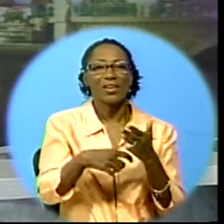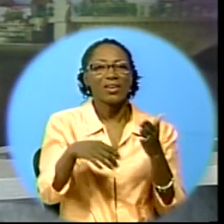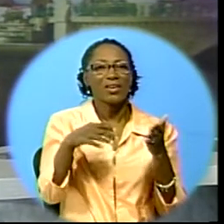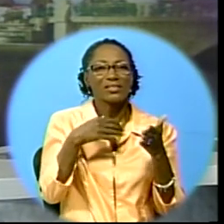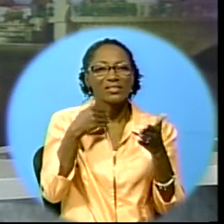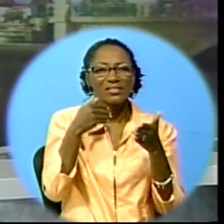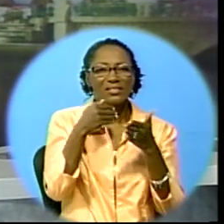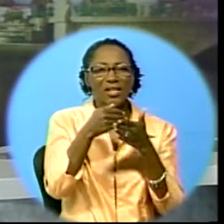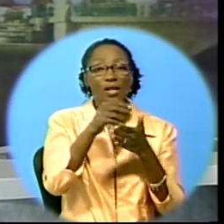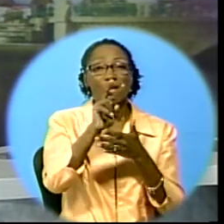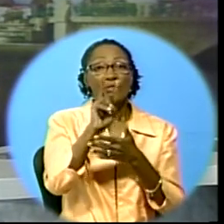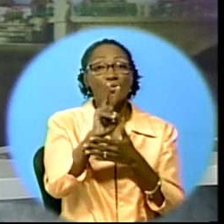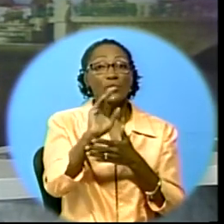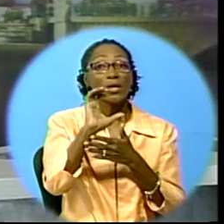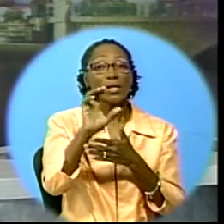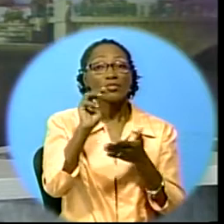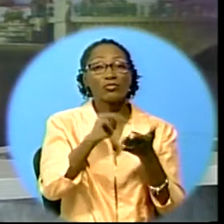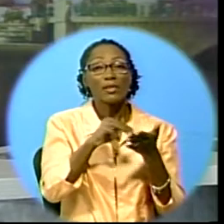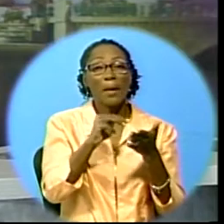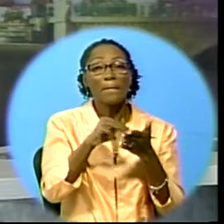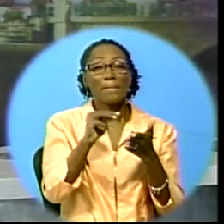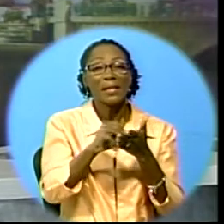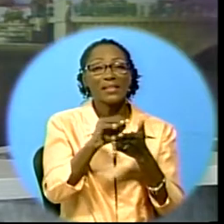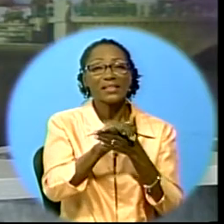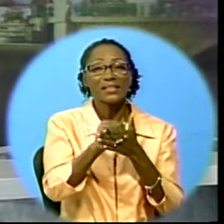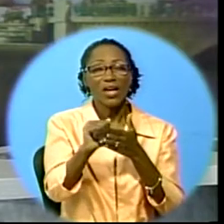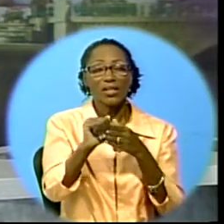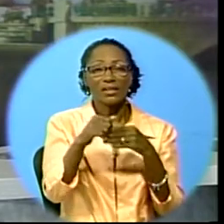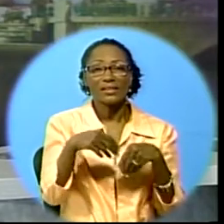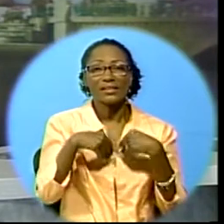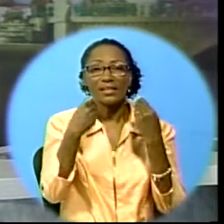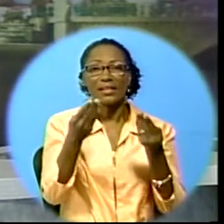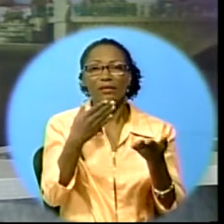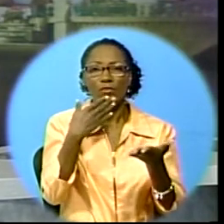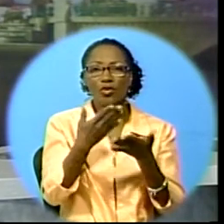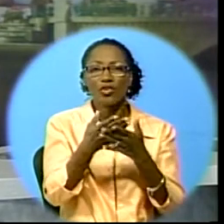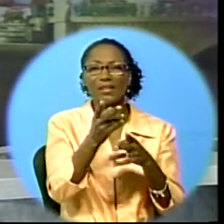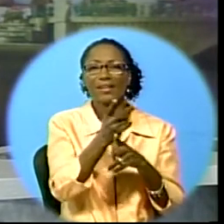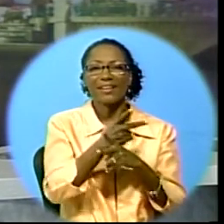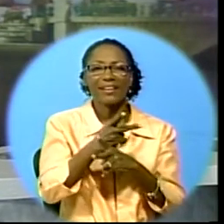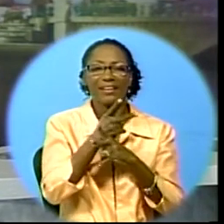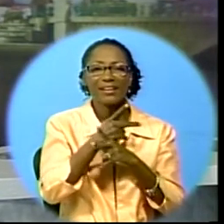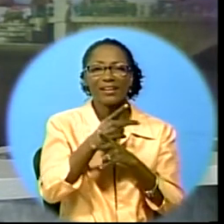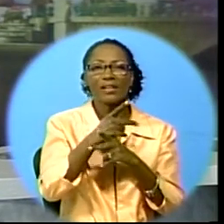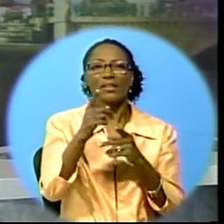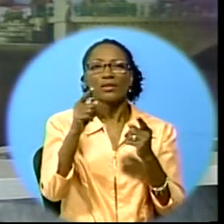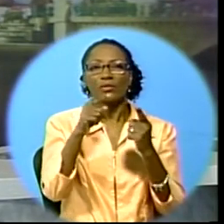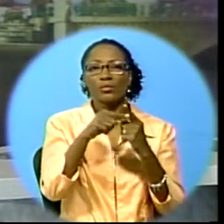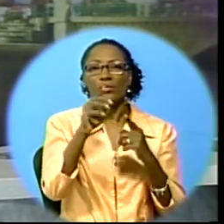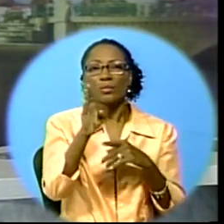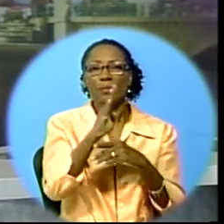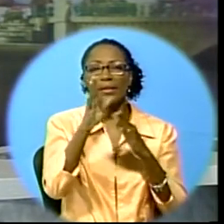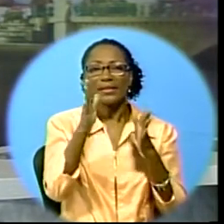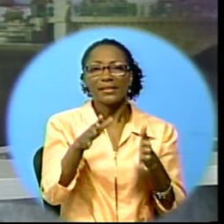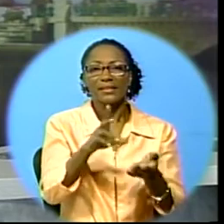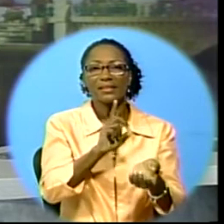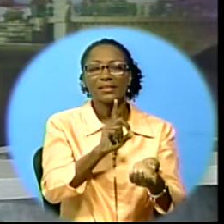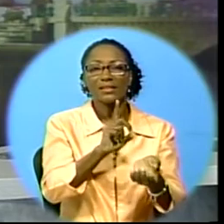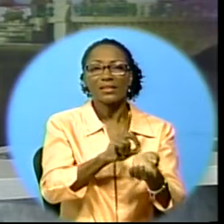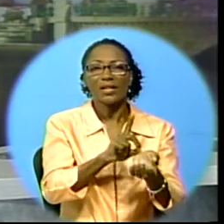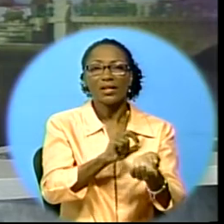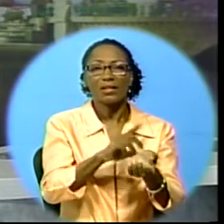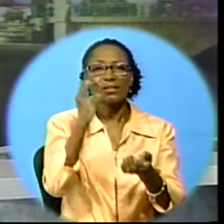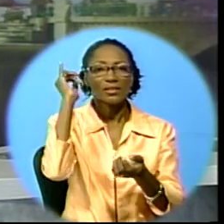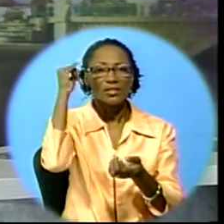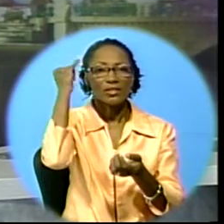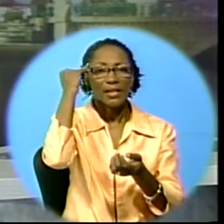costs close to $200 million to deliver premium health care to Barbadians. But Dr. James also says those services are under